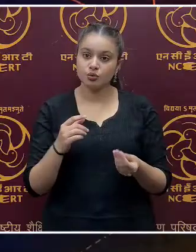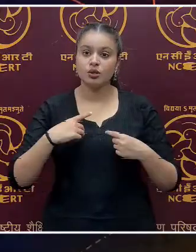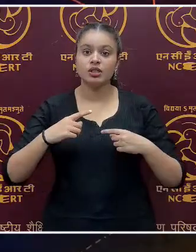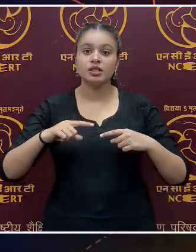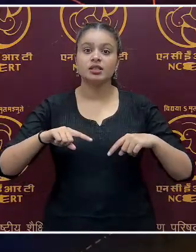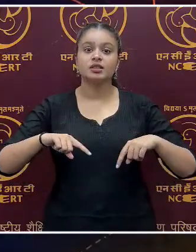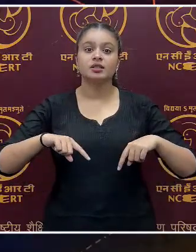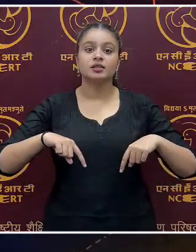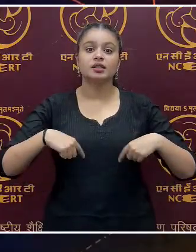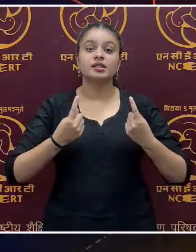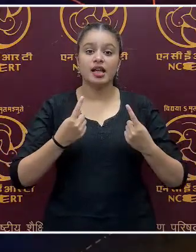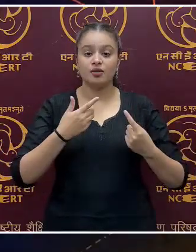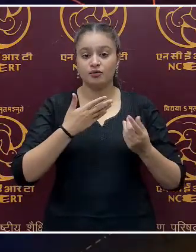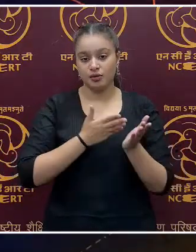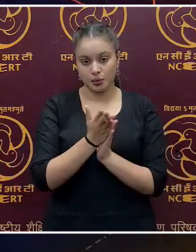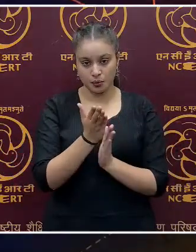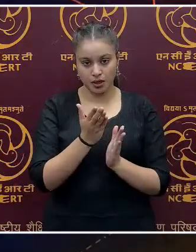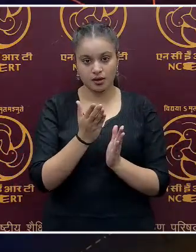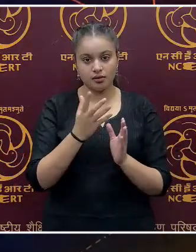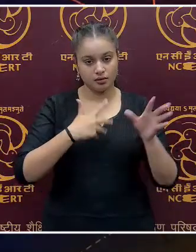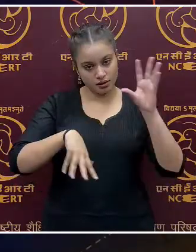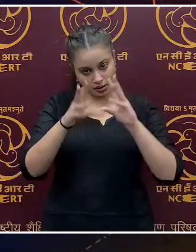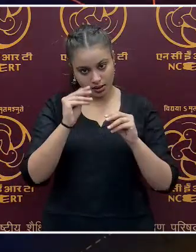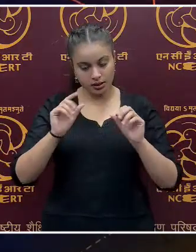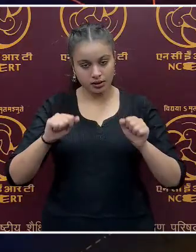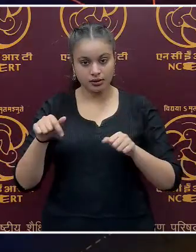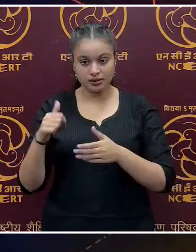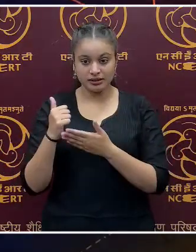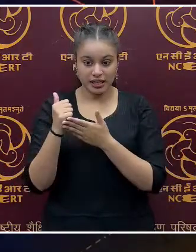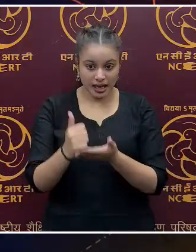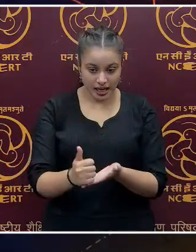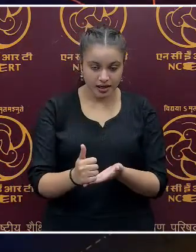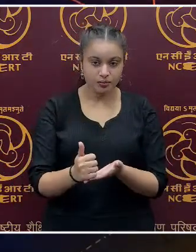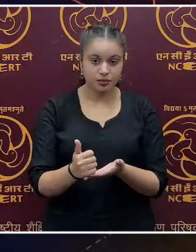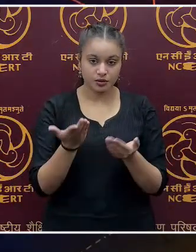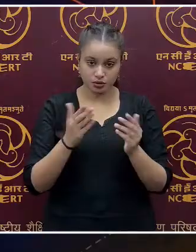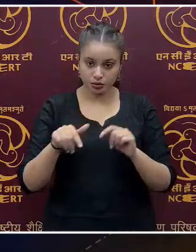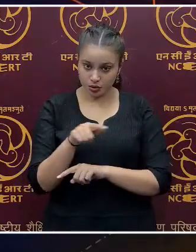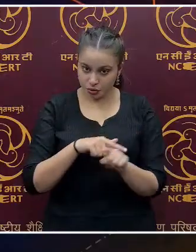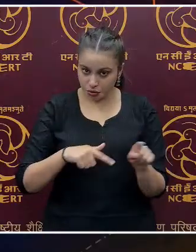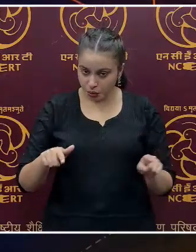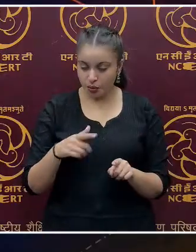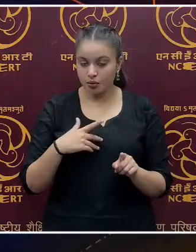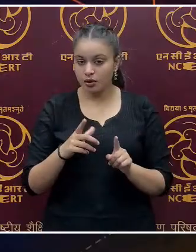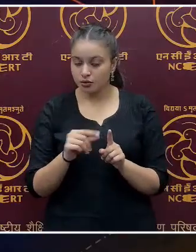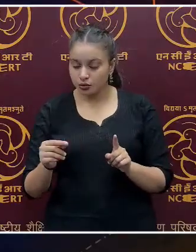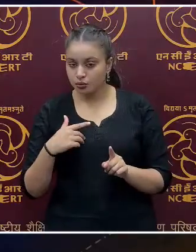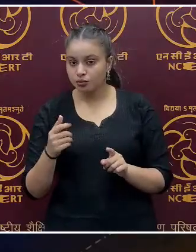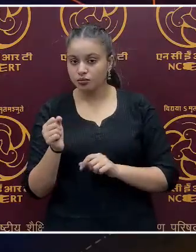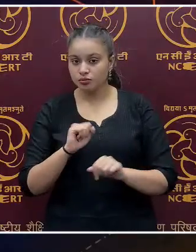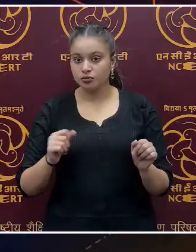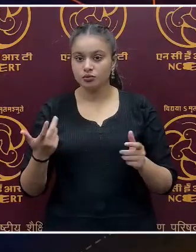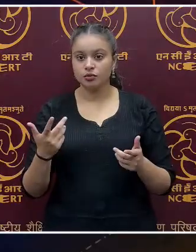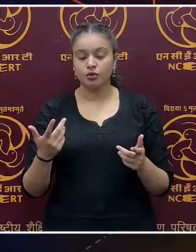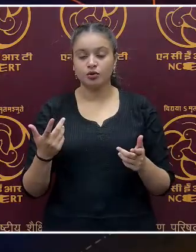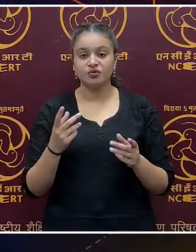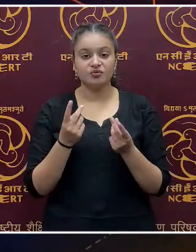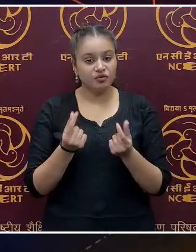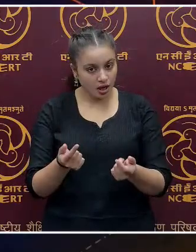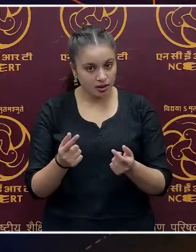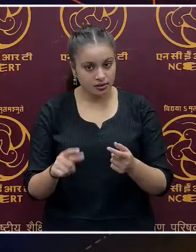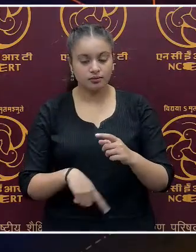self-paced learning, and with the help of this self-paced learning, the student could get the immediate